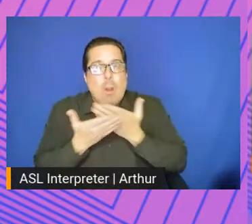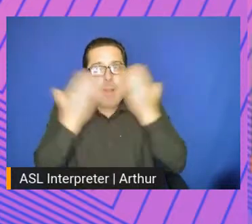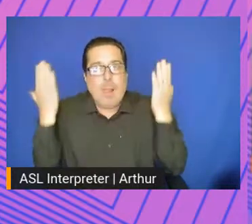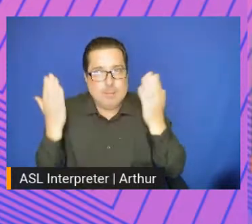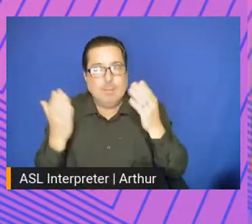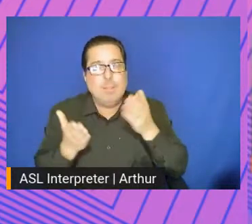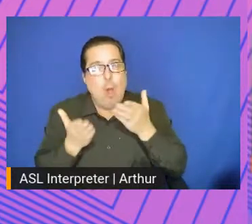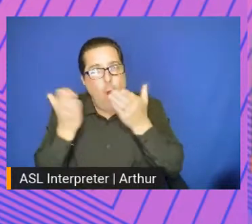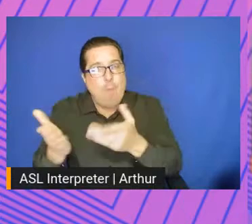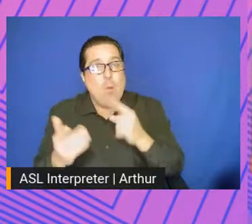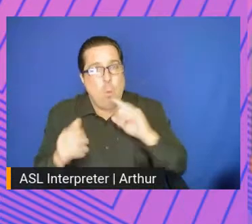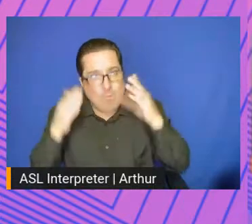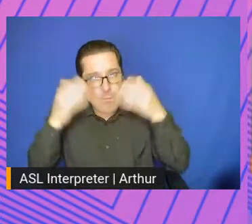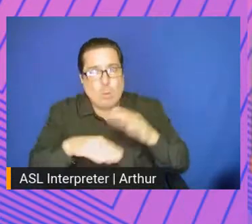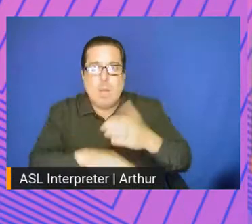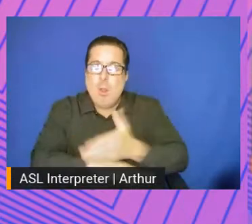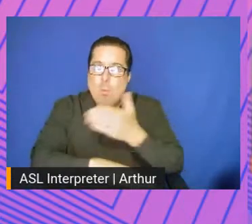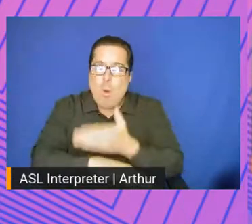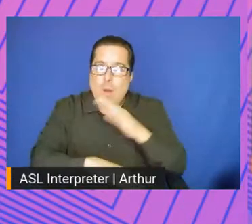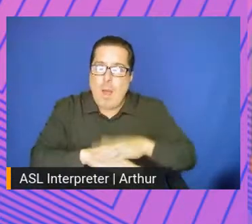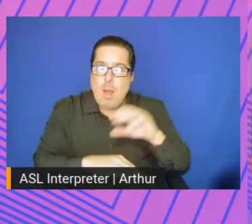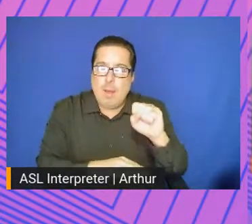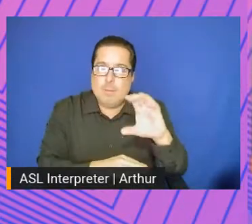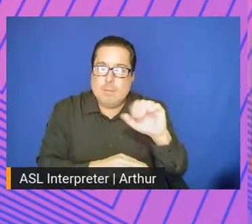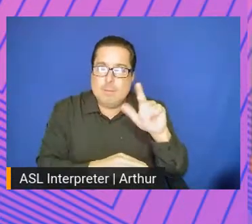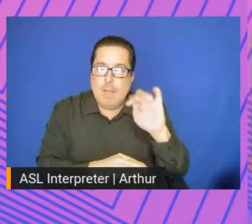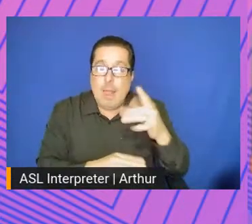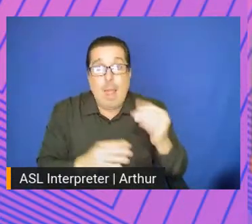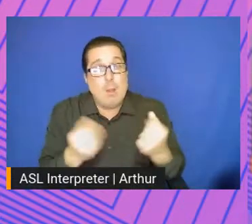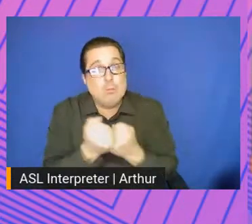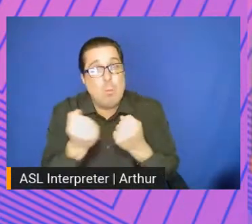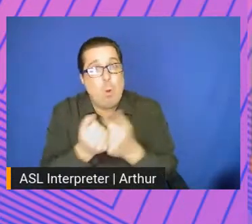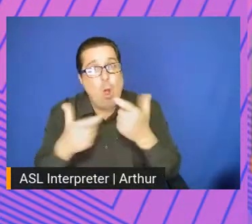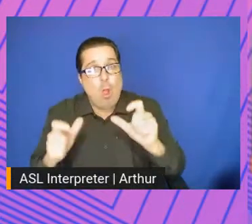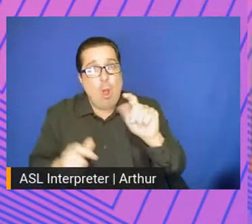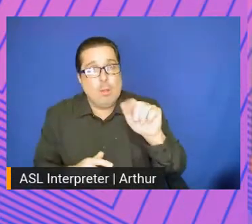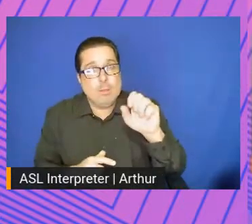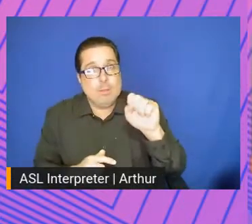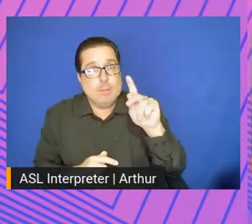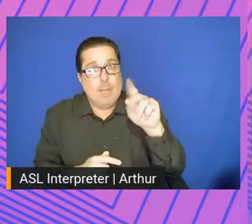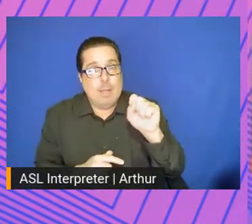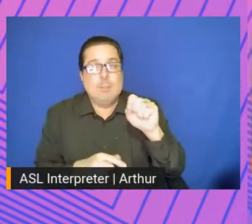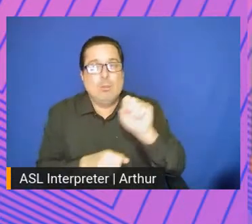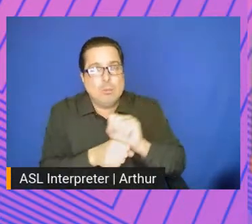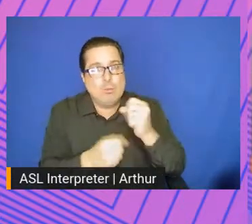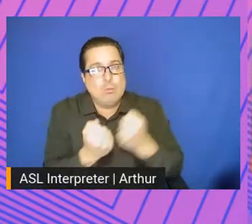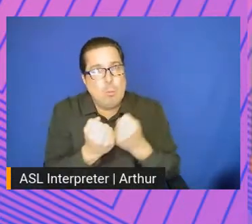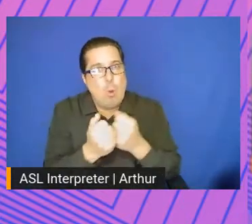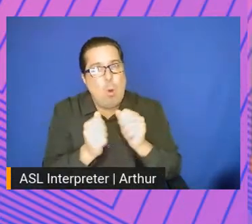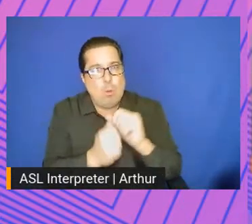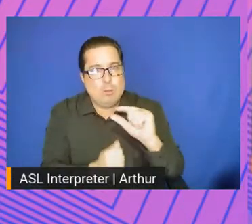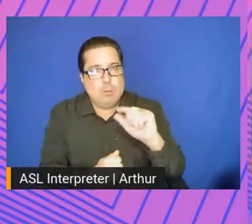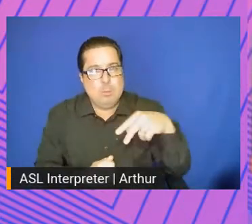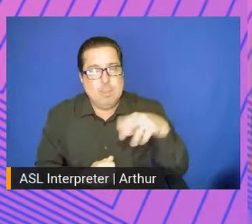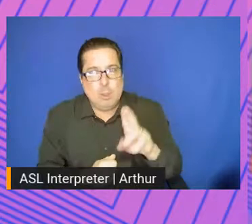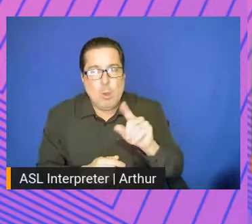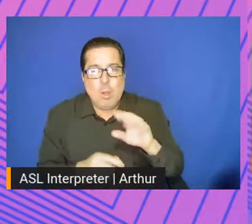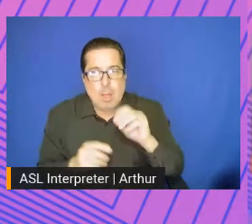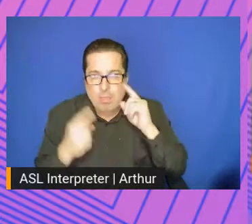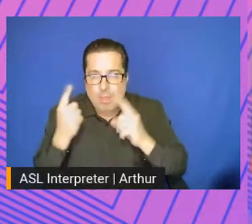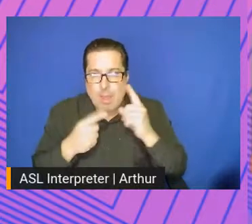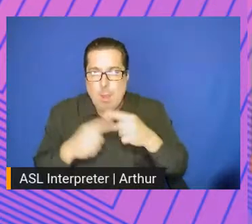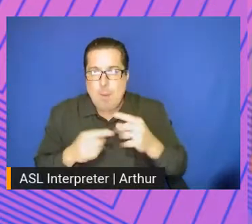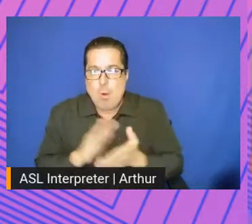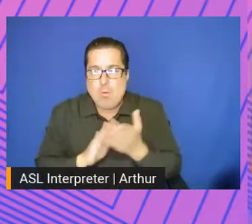focus on continue improving scaling as well as support for large task support as well as GPU, so you can think about running your large